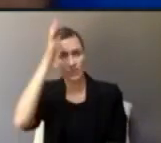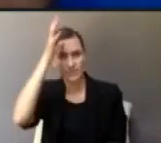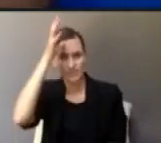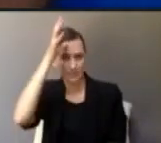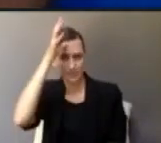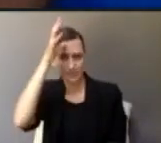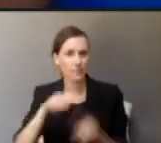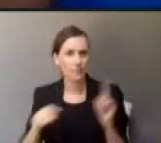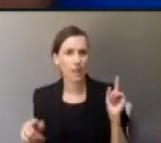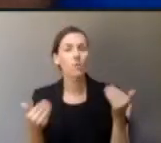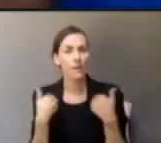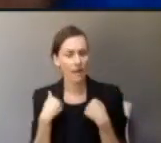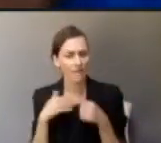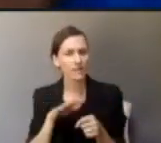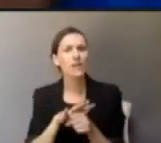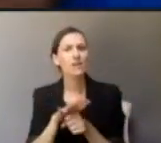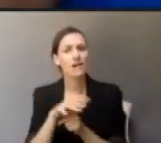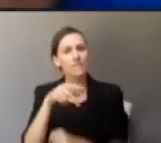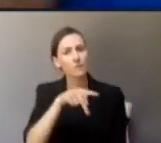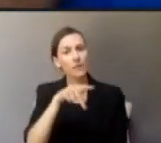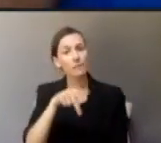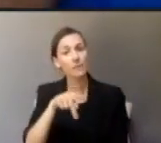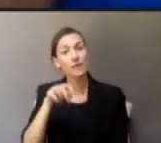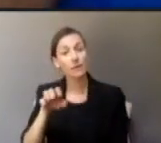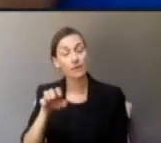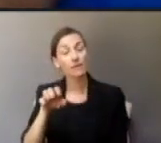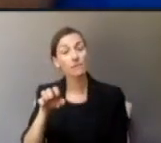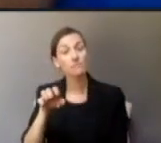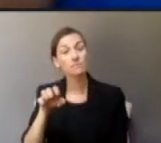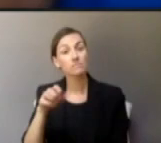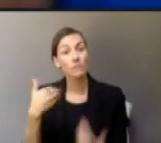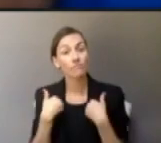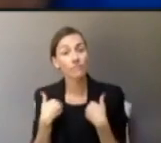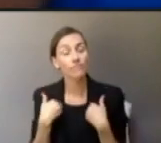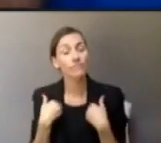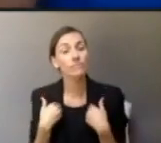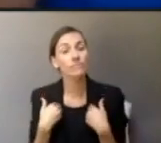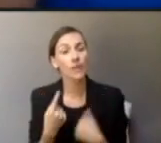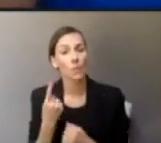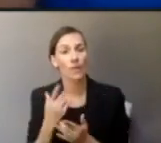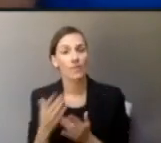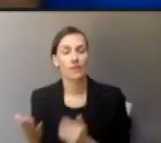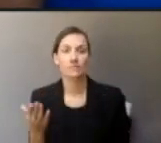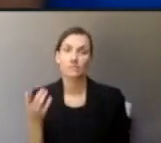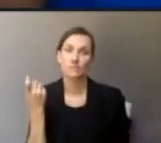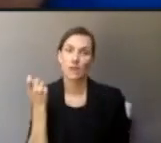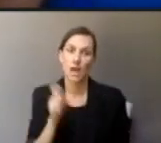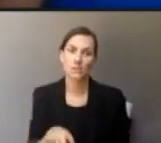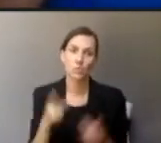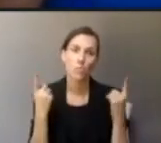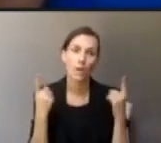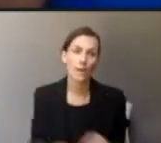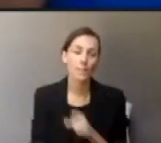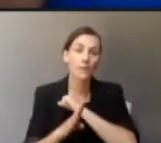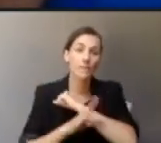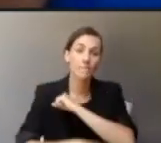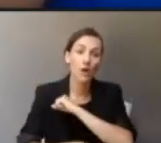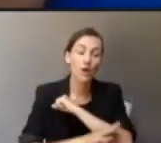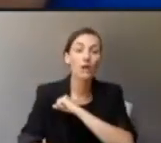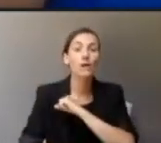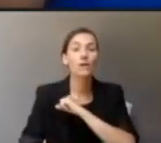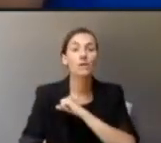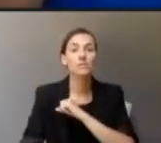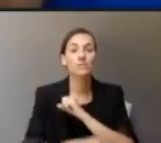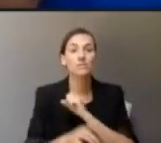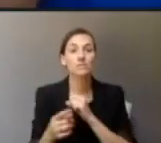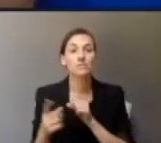we have ample PPE supplies. One of the things that has to happen in the fall is, and that has